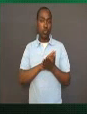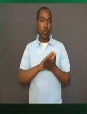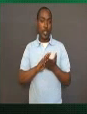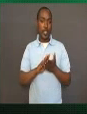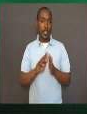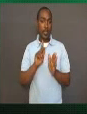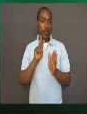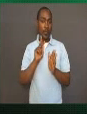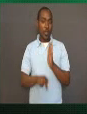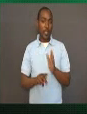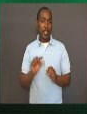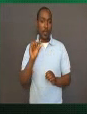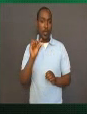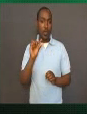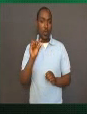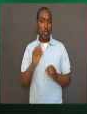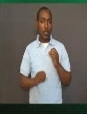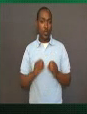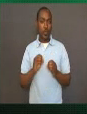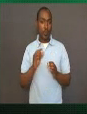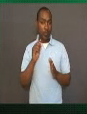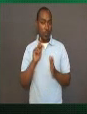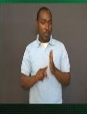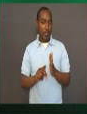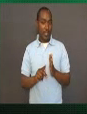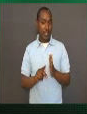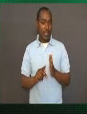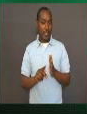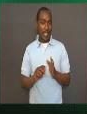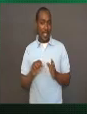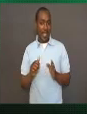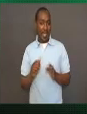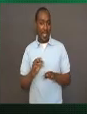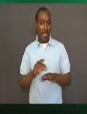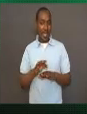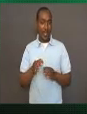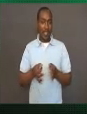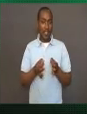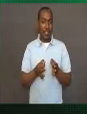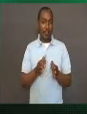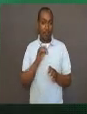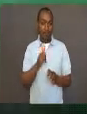kill any microorganisms that might contaminate the liquid.